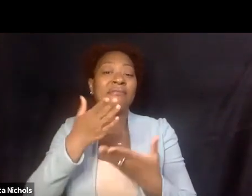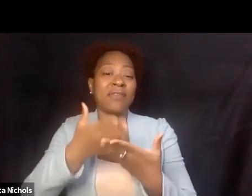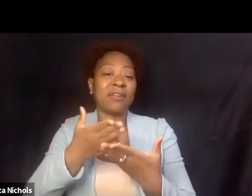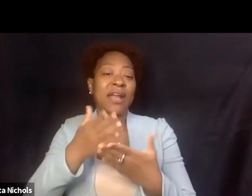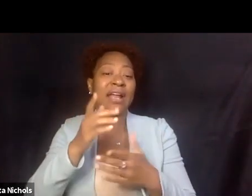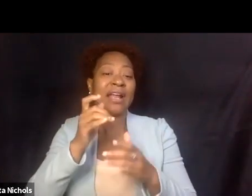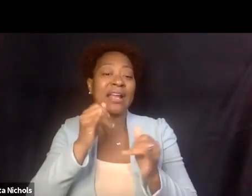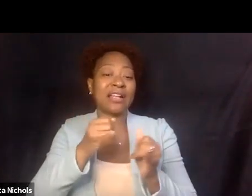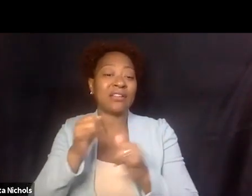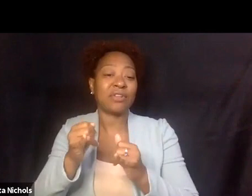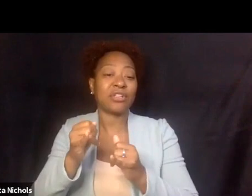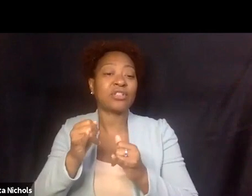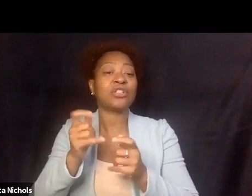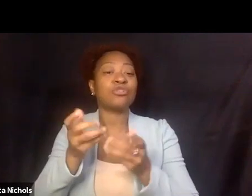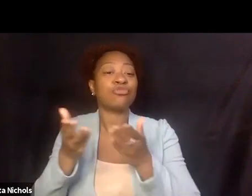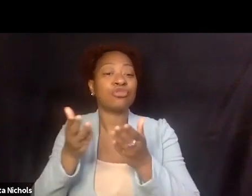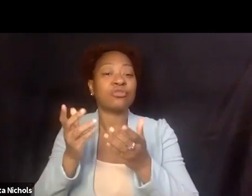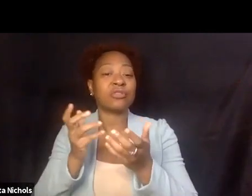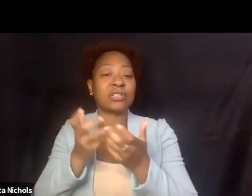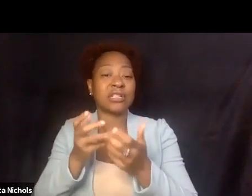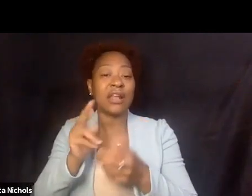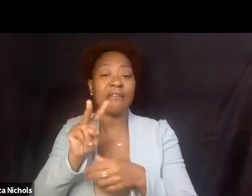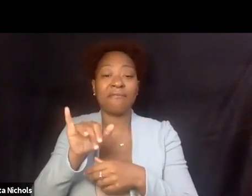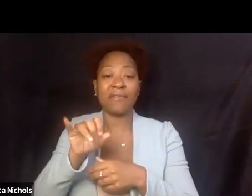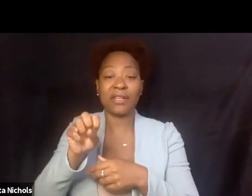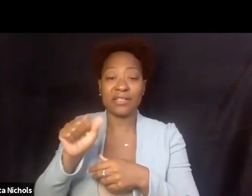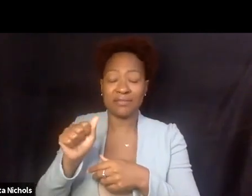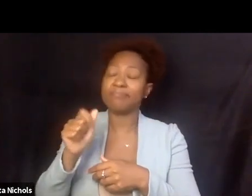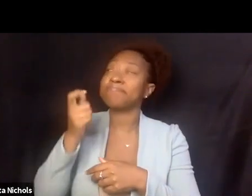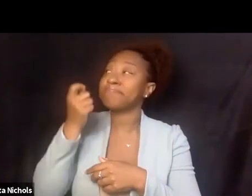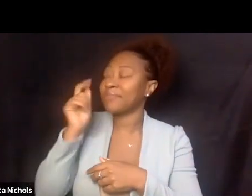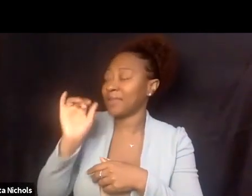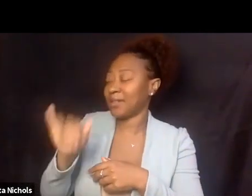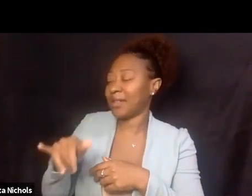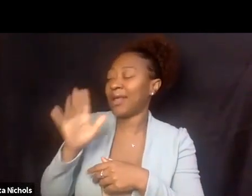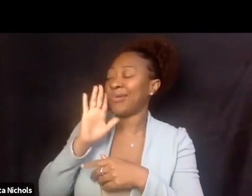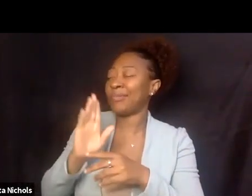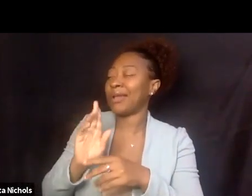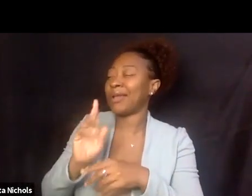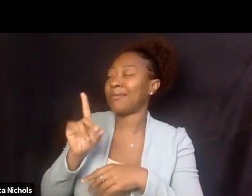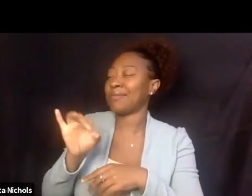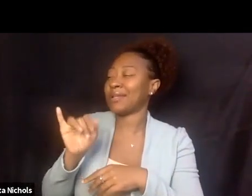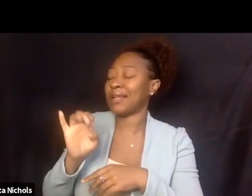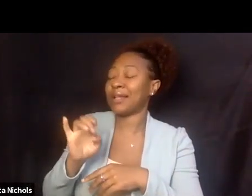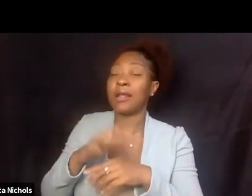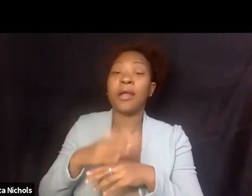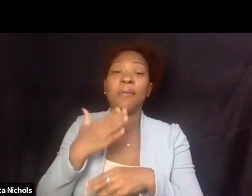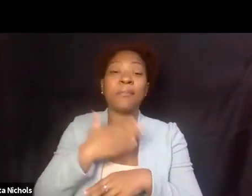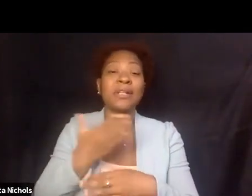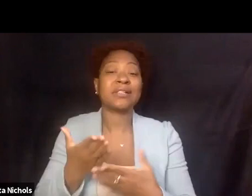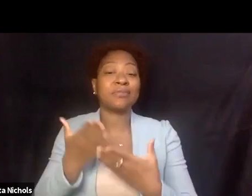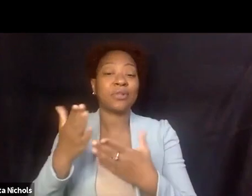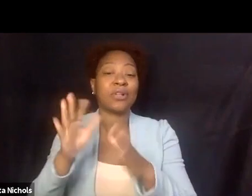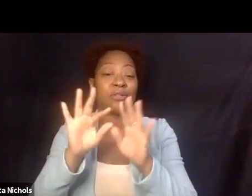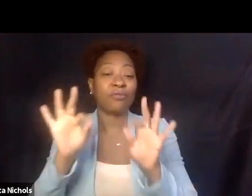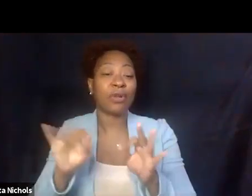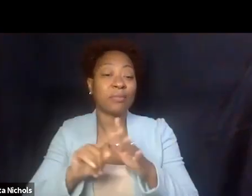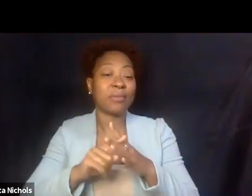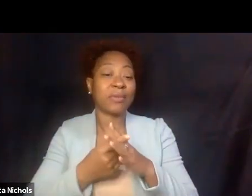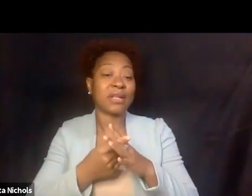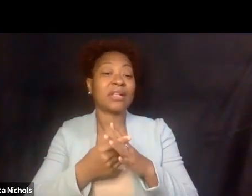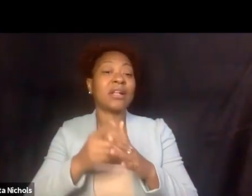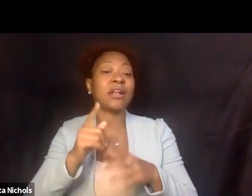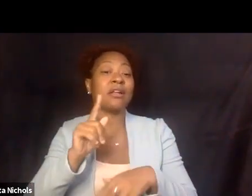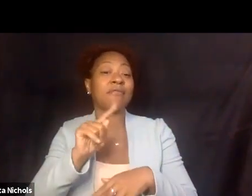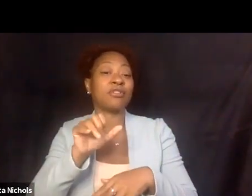has been updated with the Accommodate system, and LS&A, I'm sure, will shift this soon. please present this form to me at the beginning of the term or at least